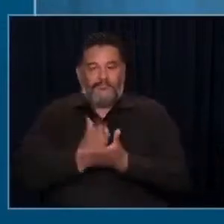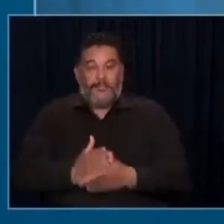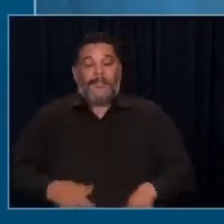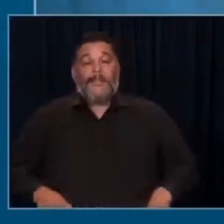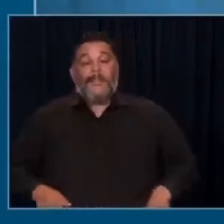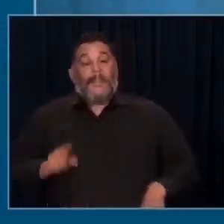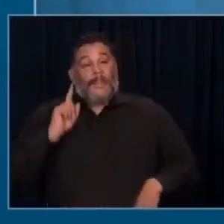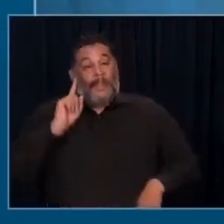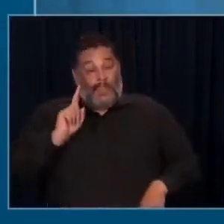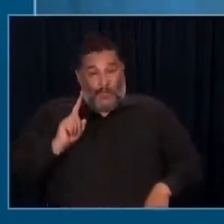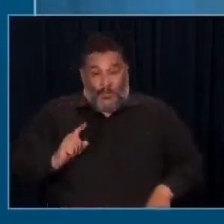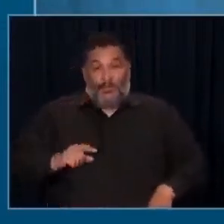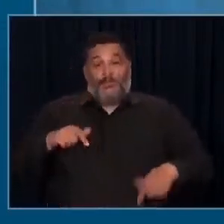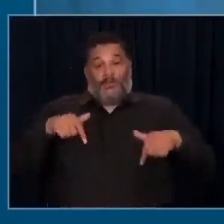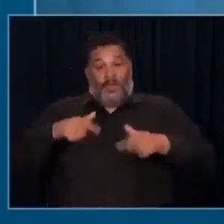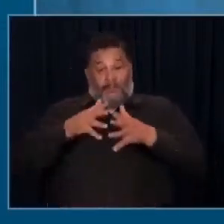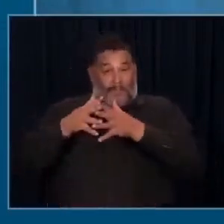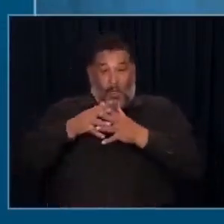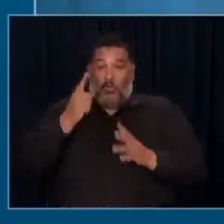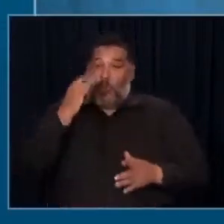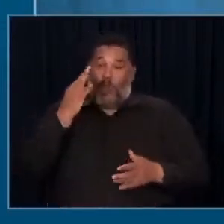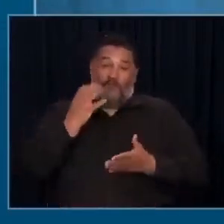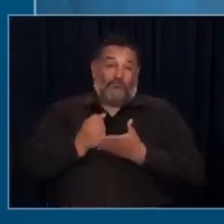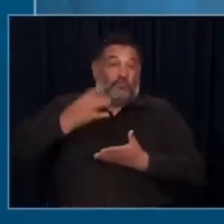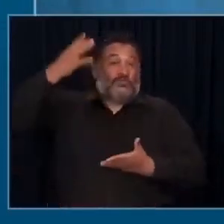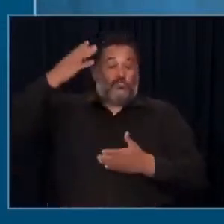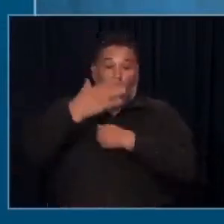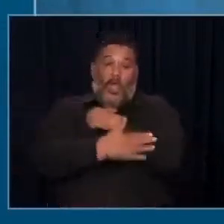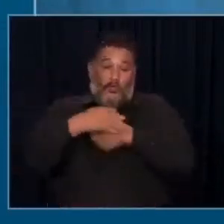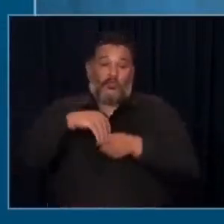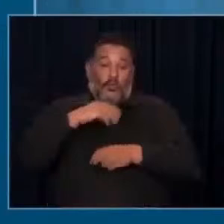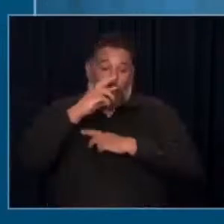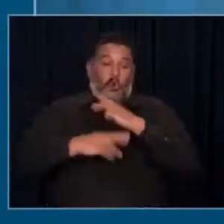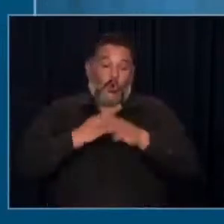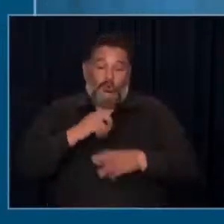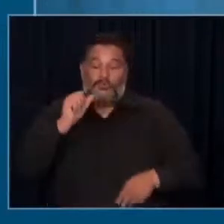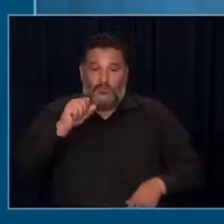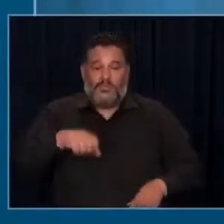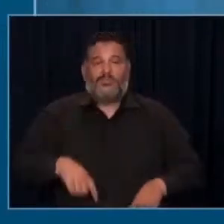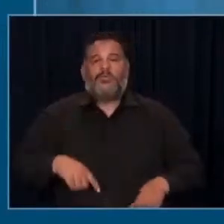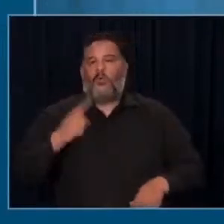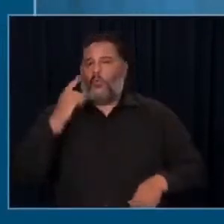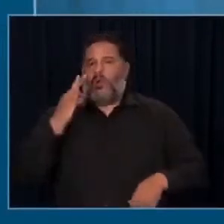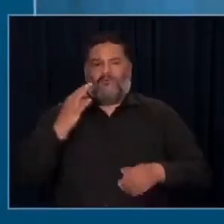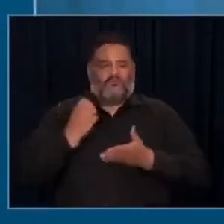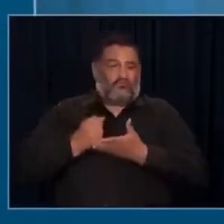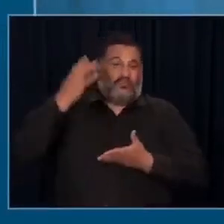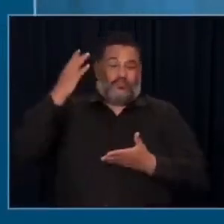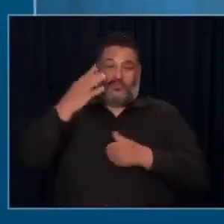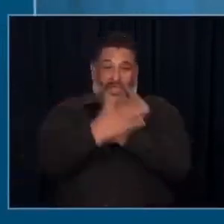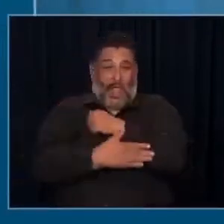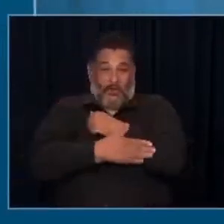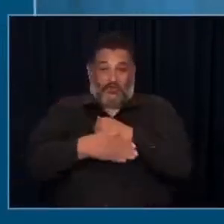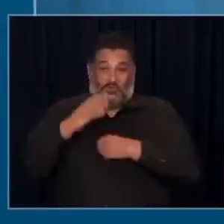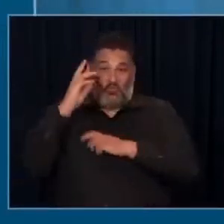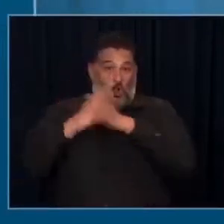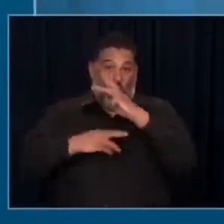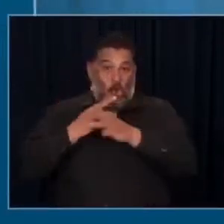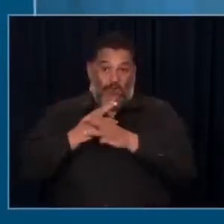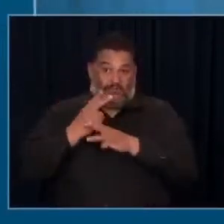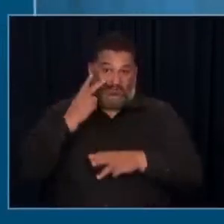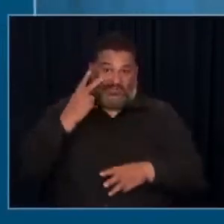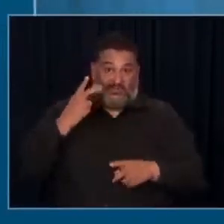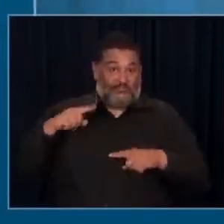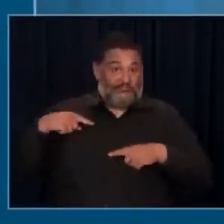while America is one of the richest countries in the world and one of the richest countries that the world has ever seen, we only